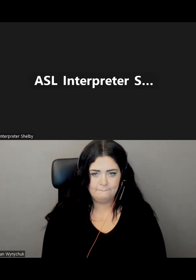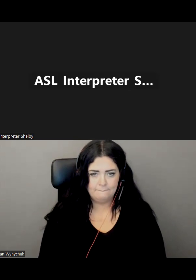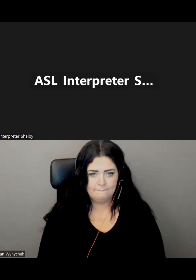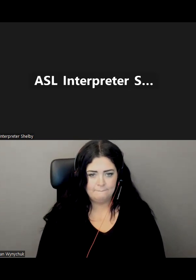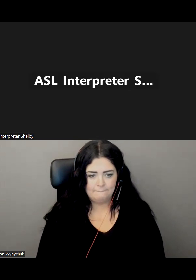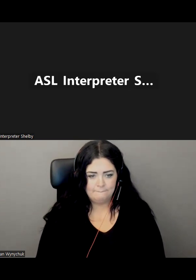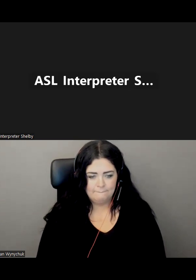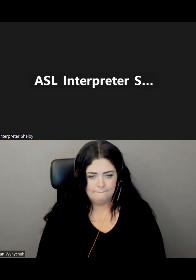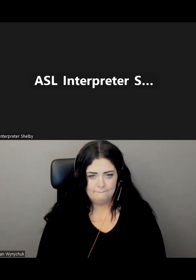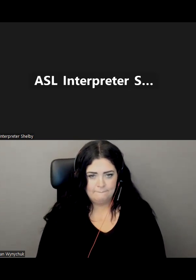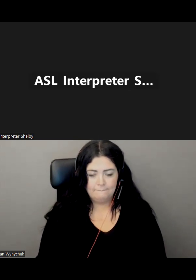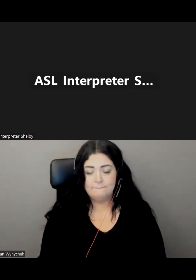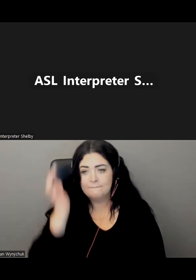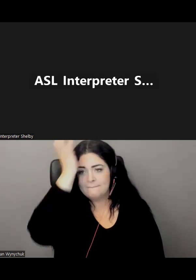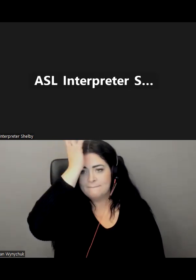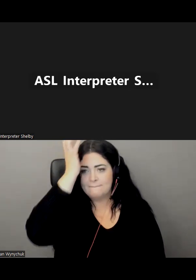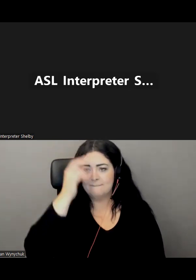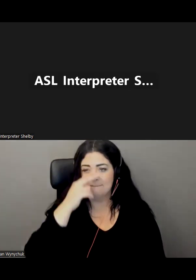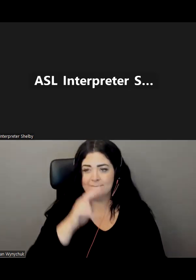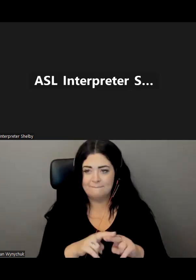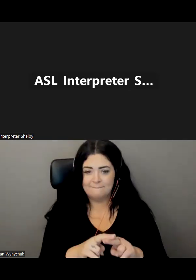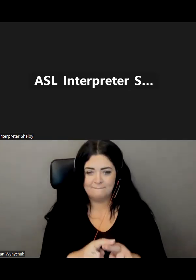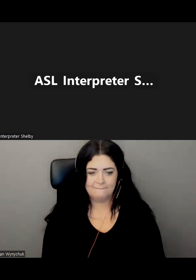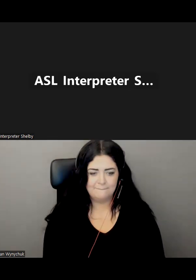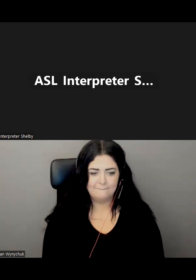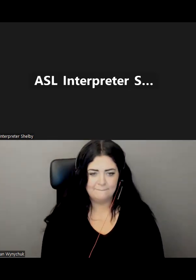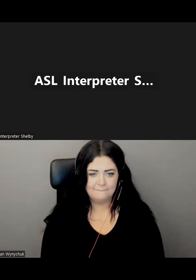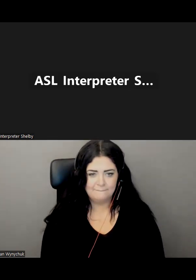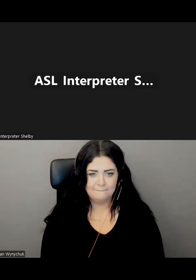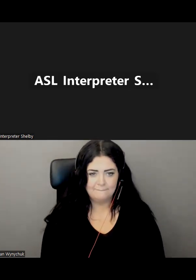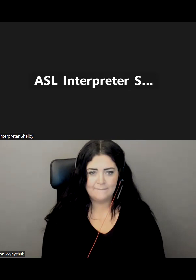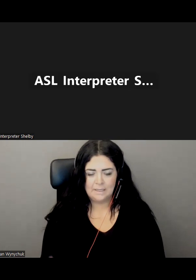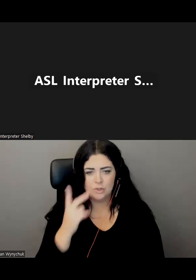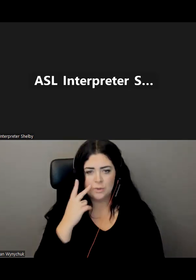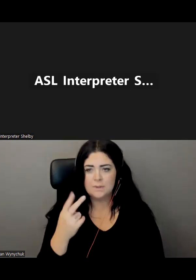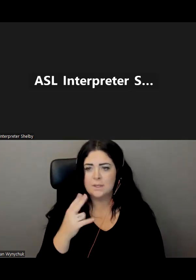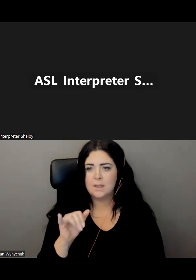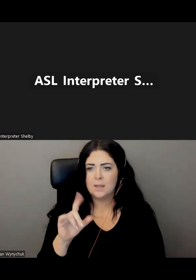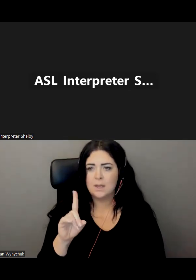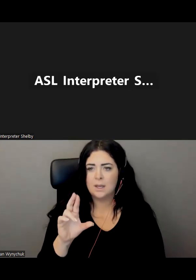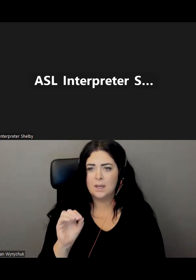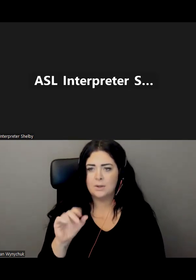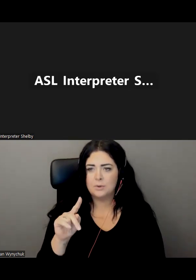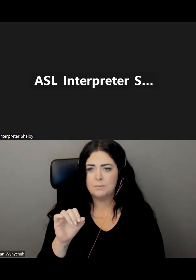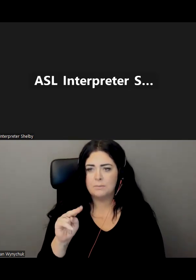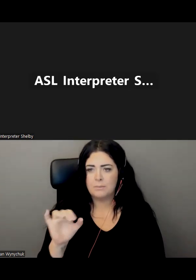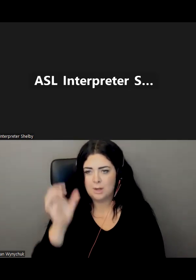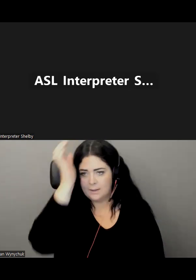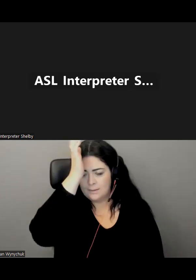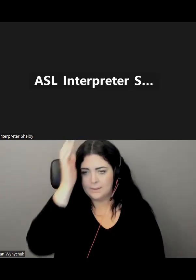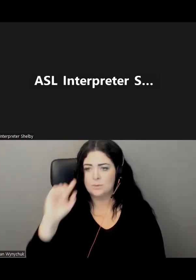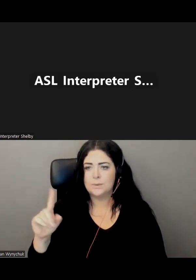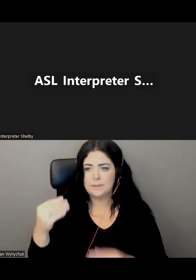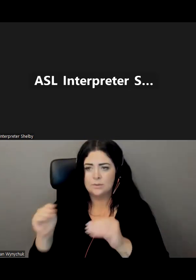Lettuce is another really fun one. A lot of the times now you can find hydroponic lettuce in the grocery store. And if you take